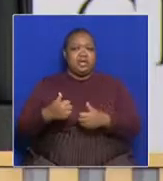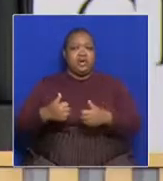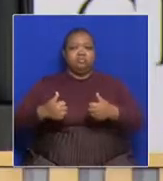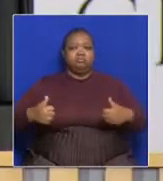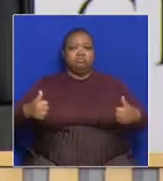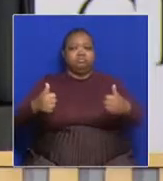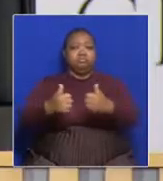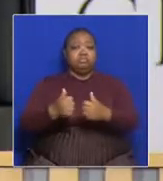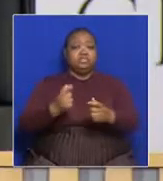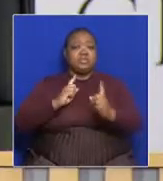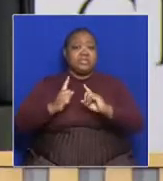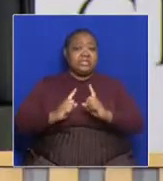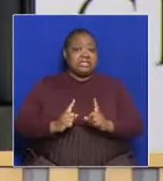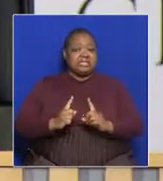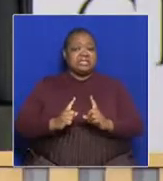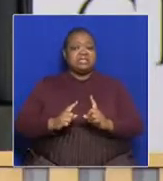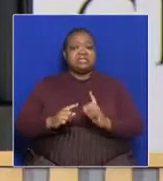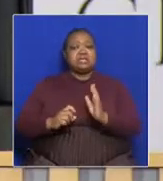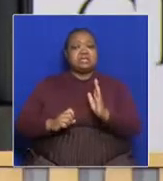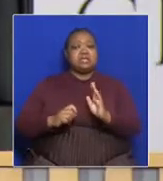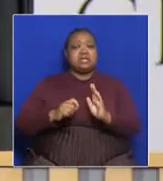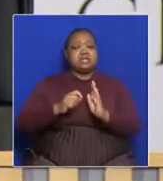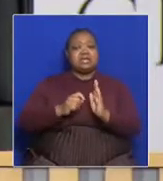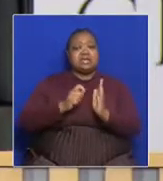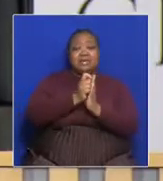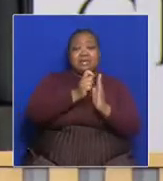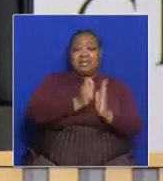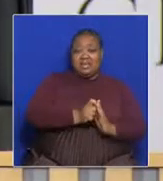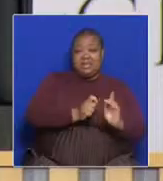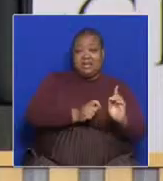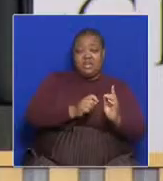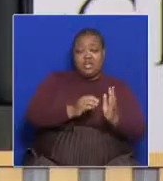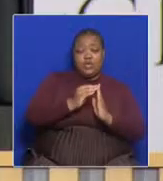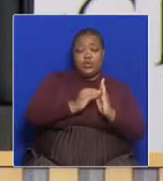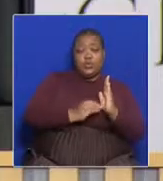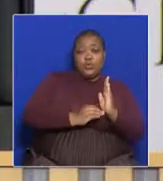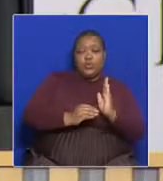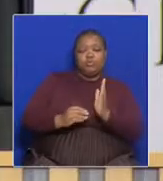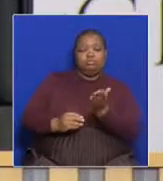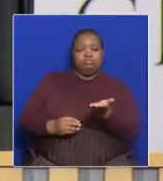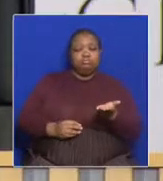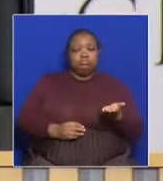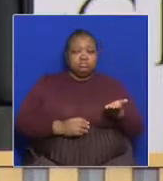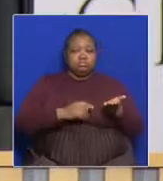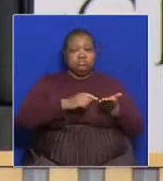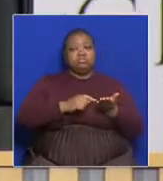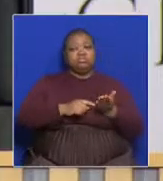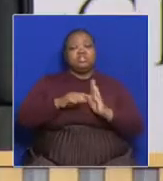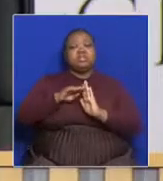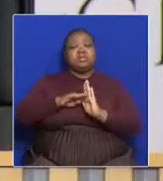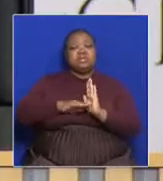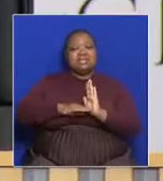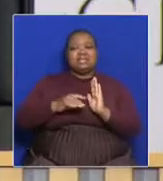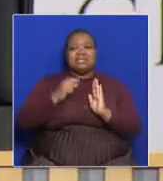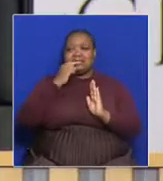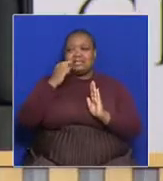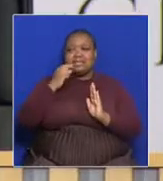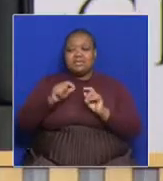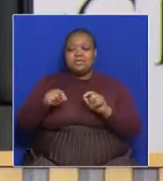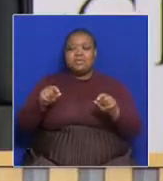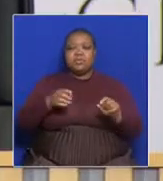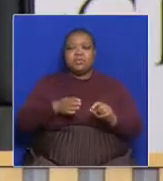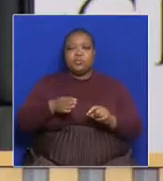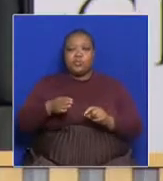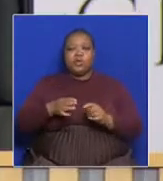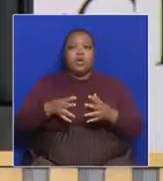look at that scribe notes. So that would now have a list of who was there, the warehouse manager, her name, the